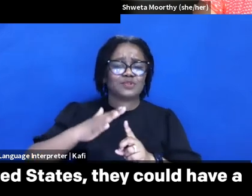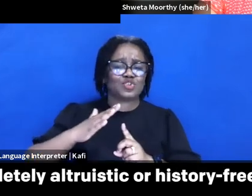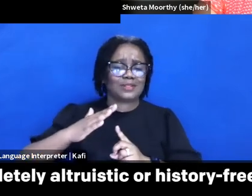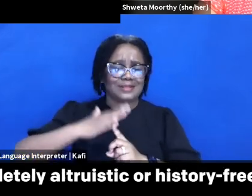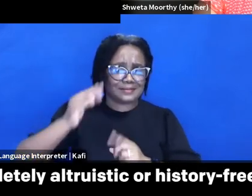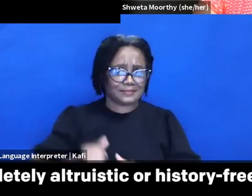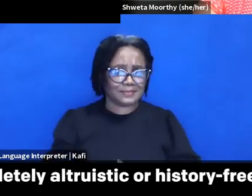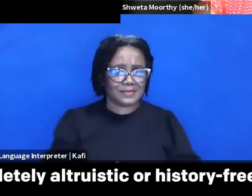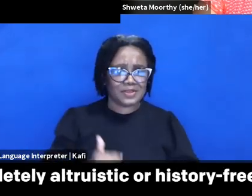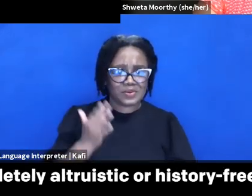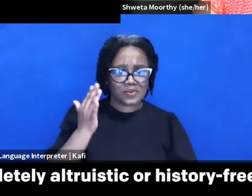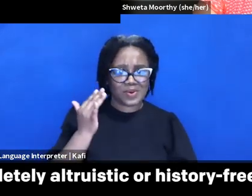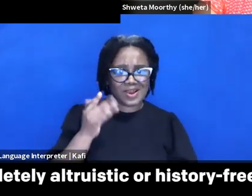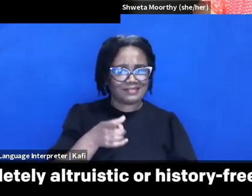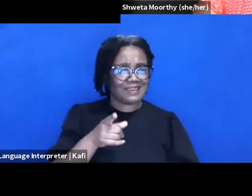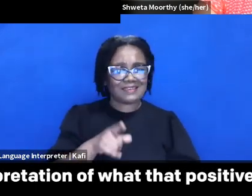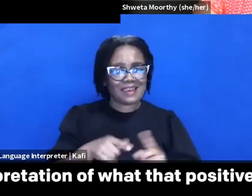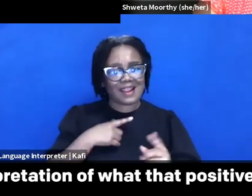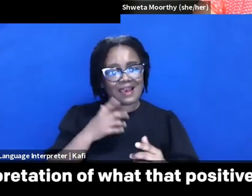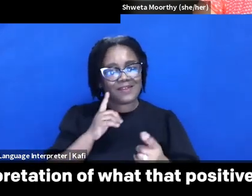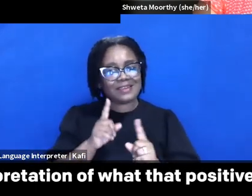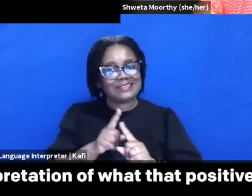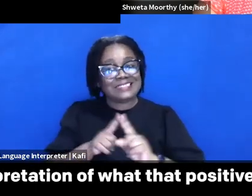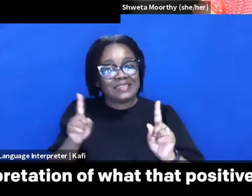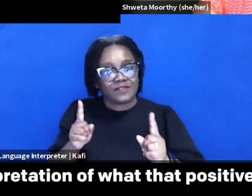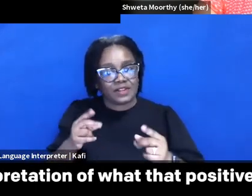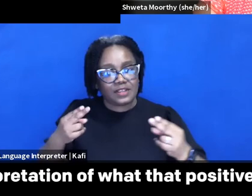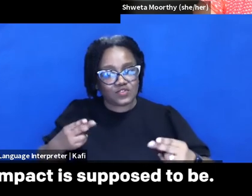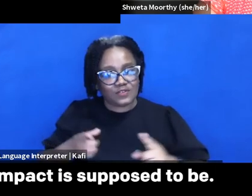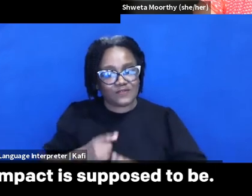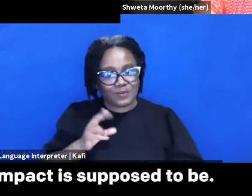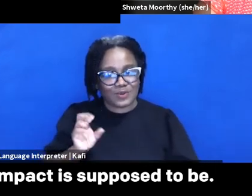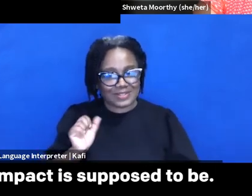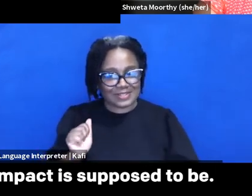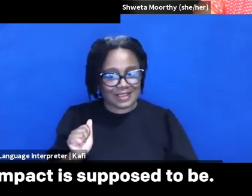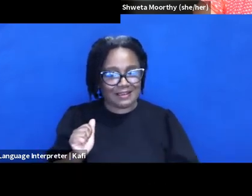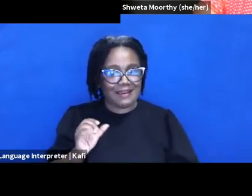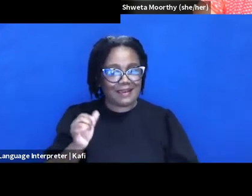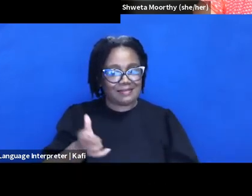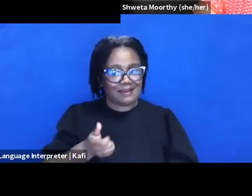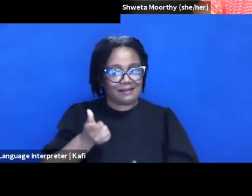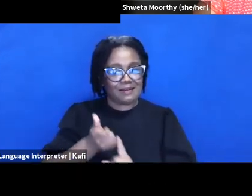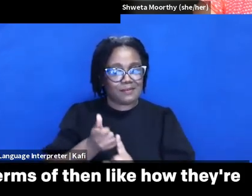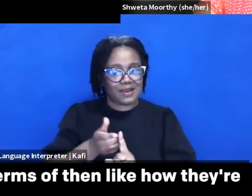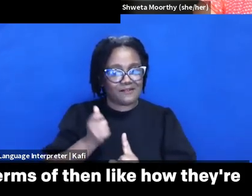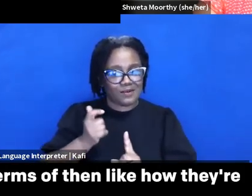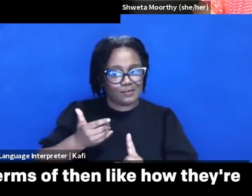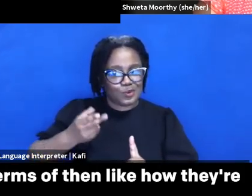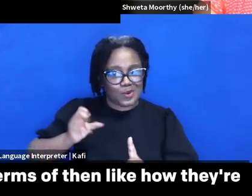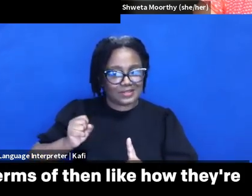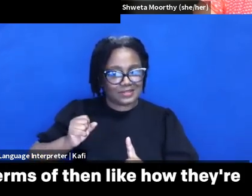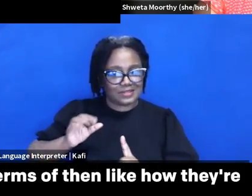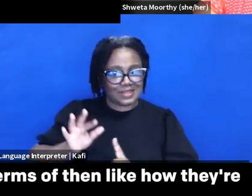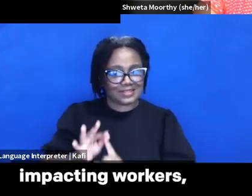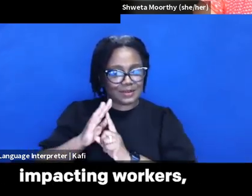could have a completely altruistic or history-free interpretation of what that positive impact is supposed to be. In terms of